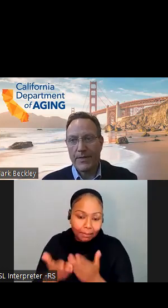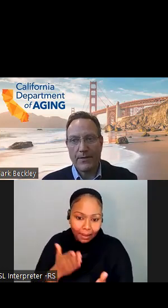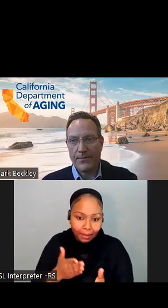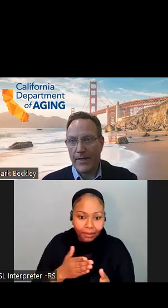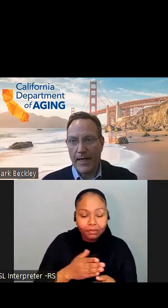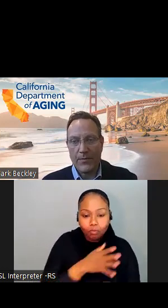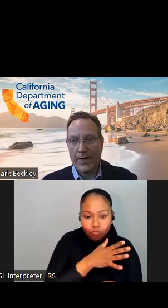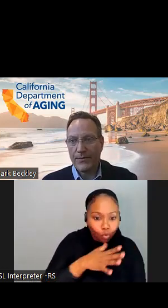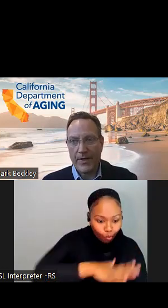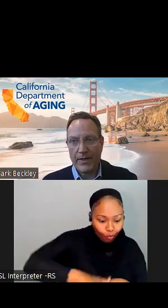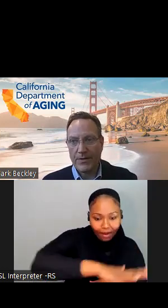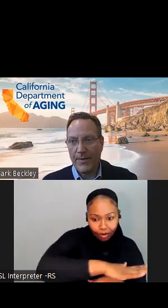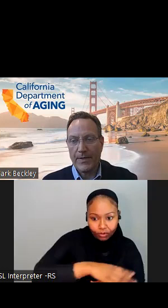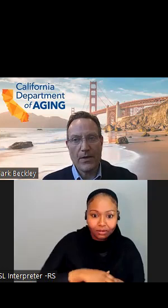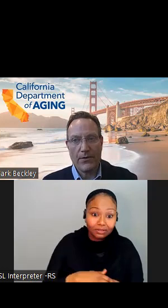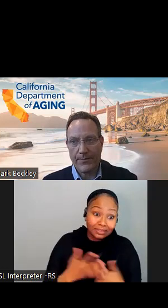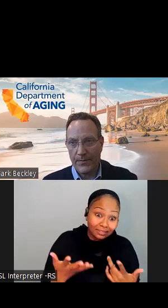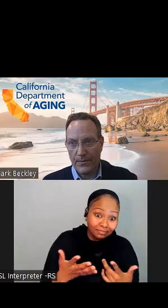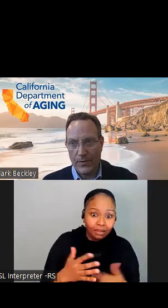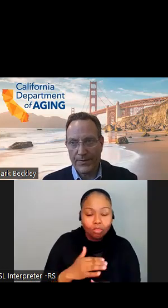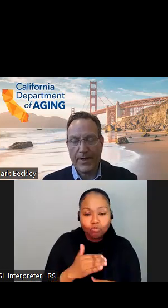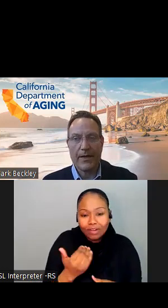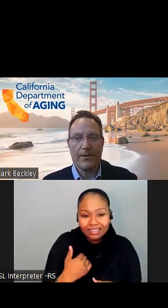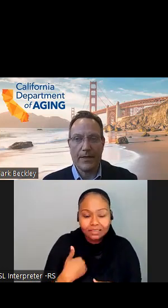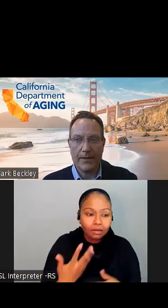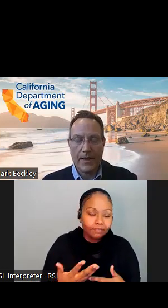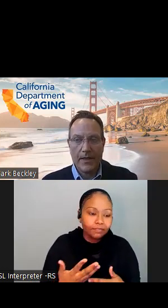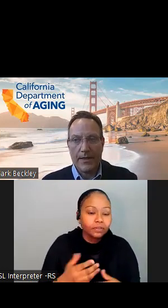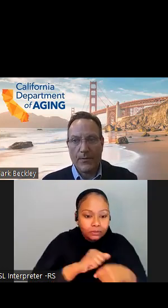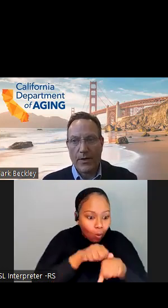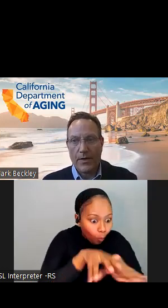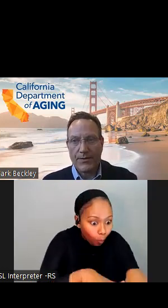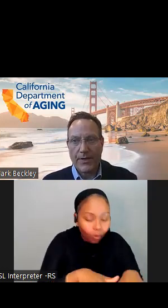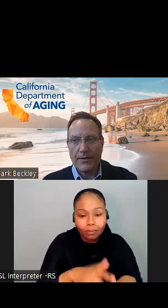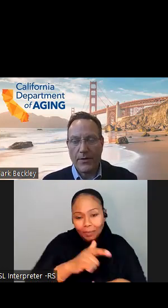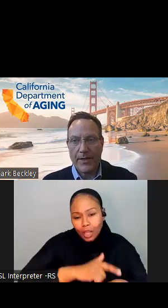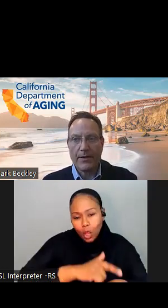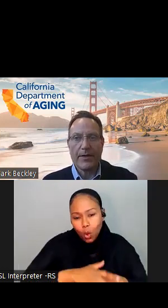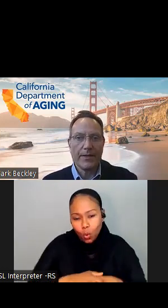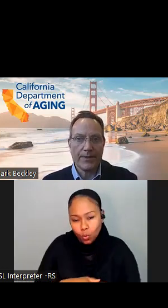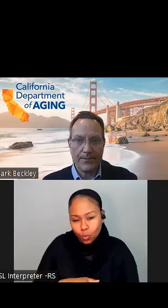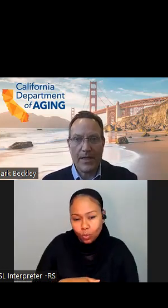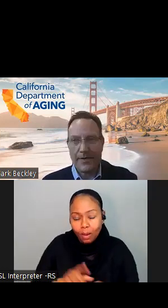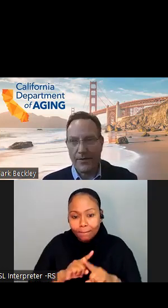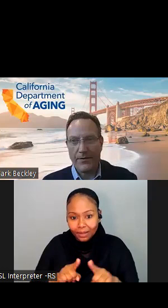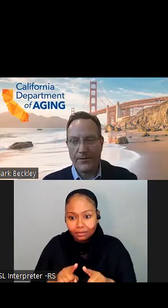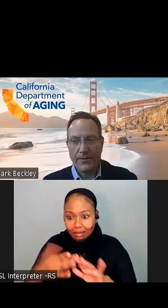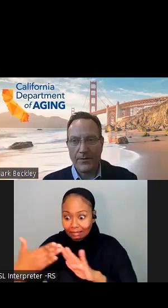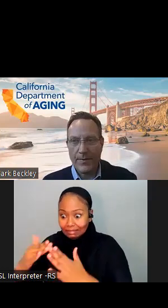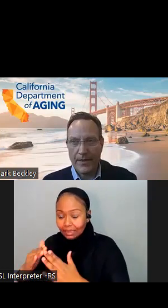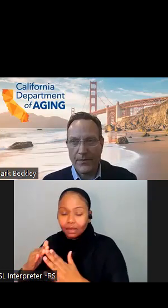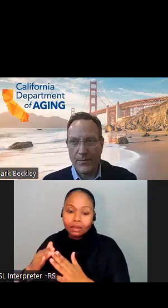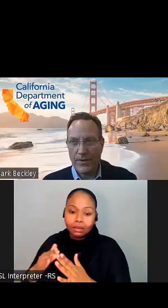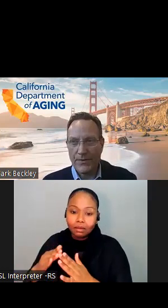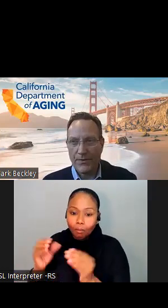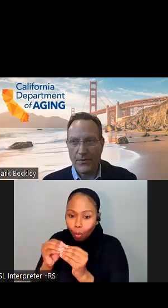the risk of like outbreaks or infections may be lower if people are more spread out, and you know, more concentrated urban areas, maybe there would